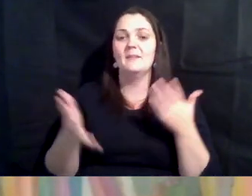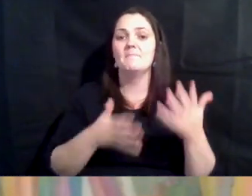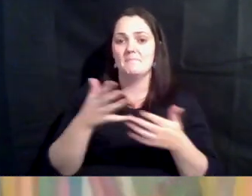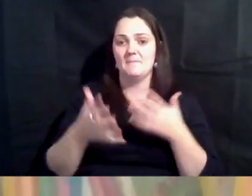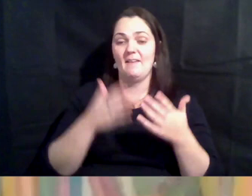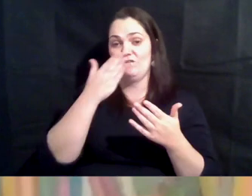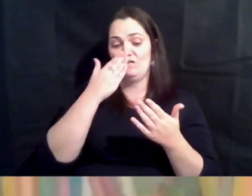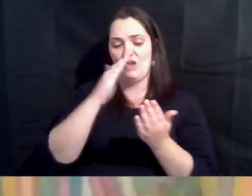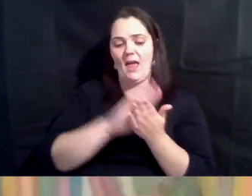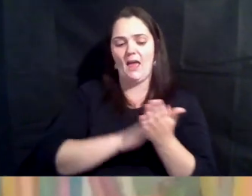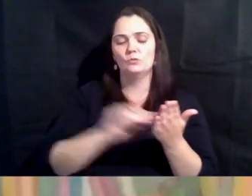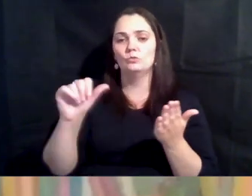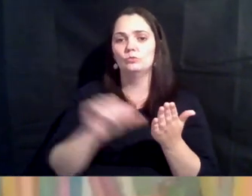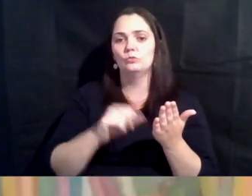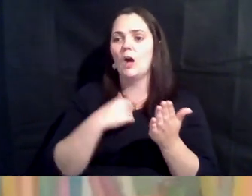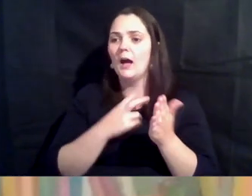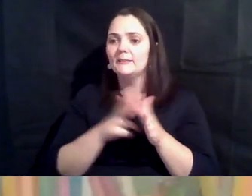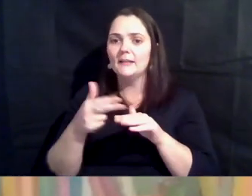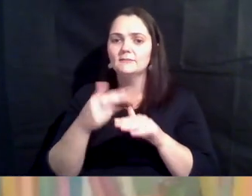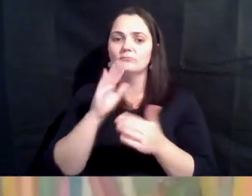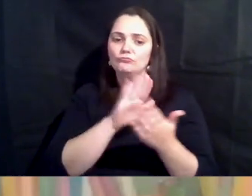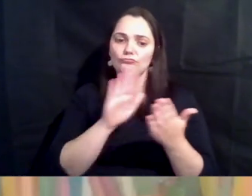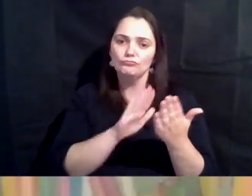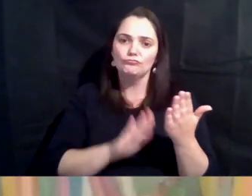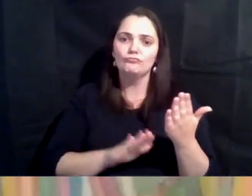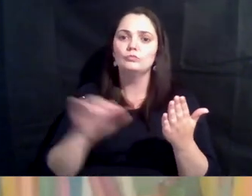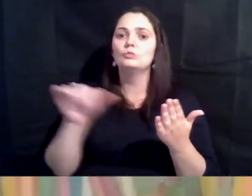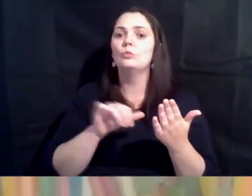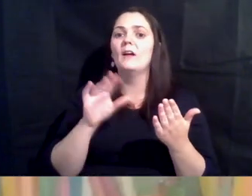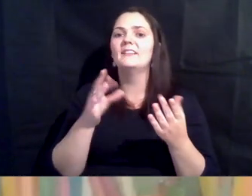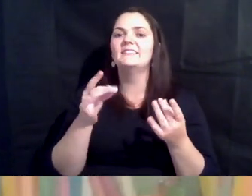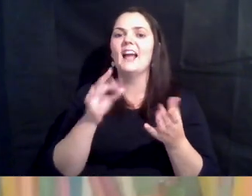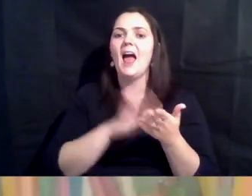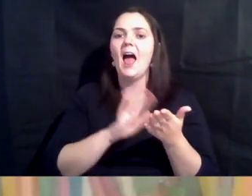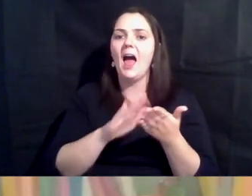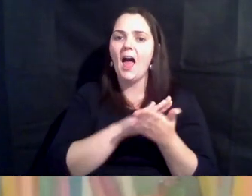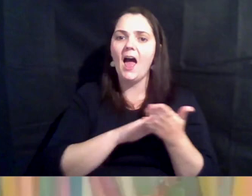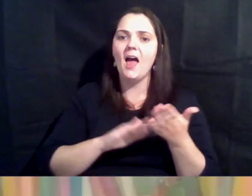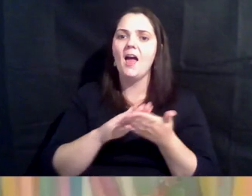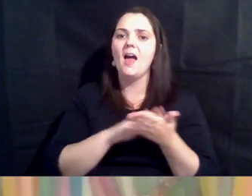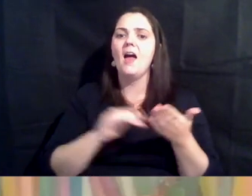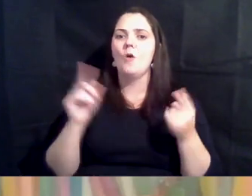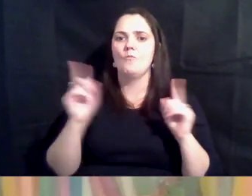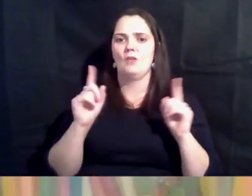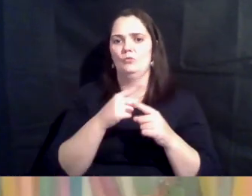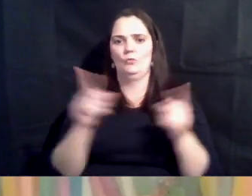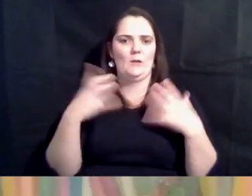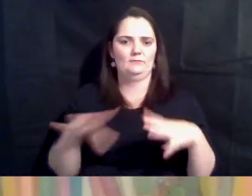collage? Should I do an automatic drawing? Should I do a poem? Should I have some stickers? You be the judge. Let's